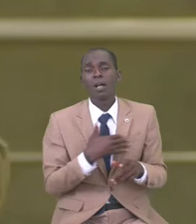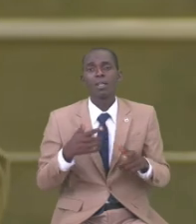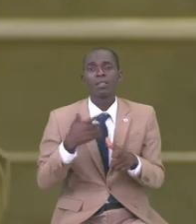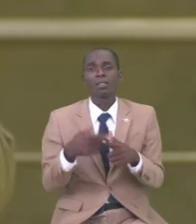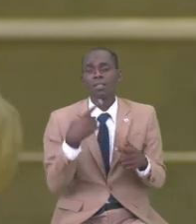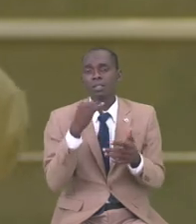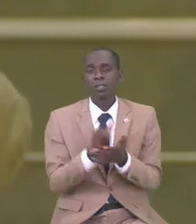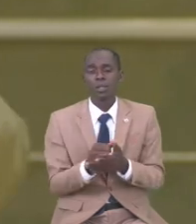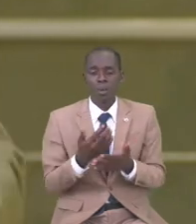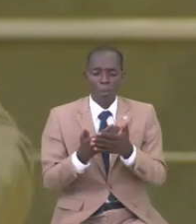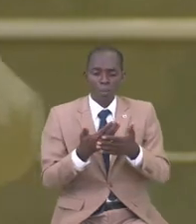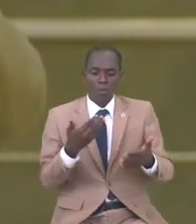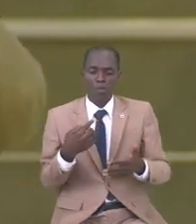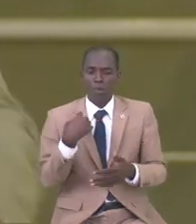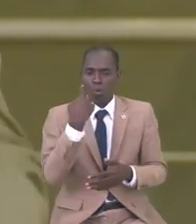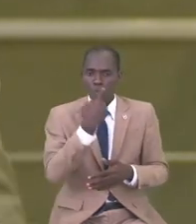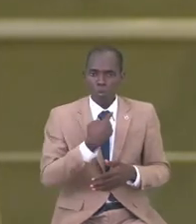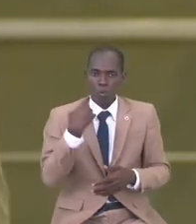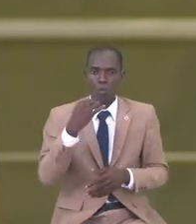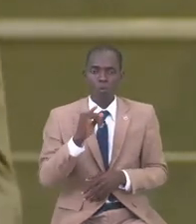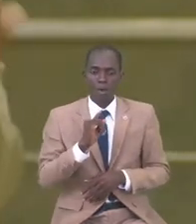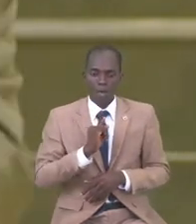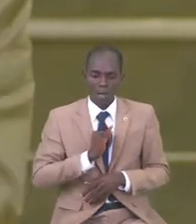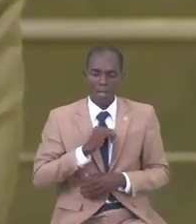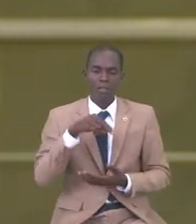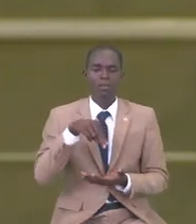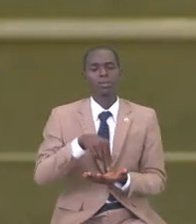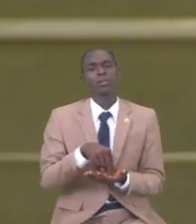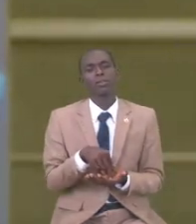before whom I stand. He